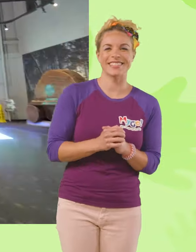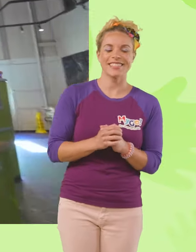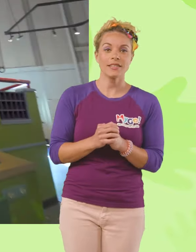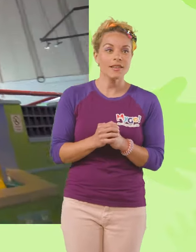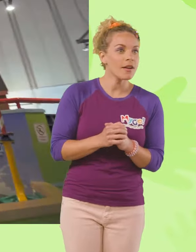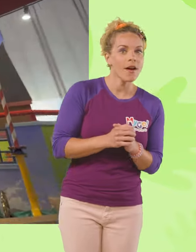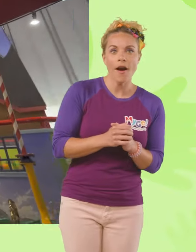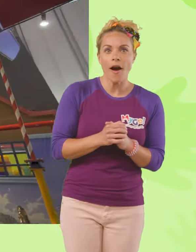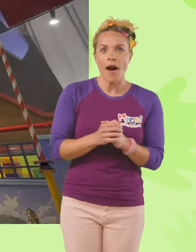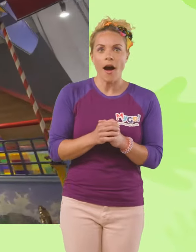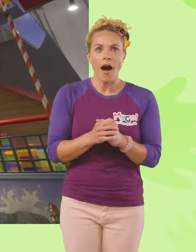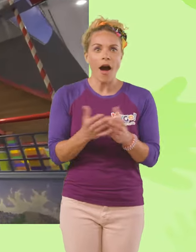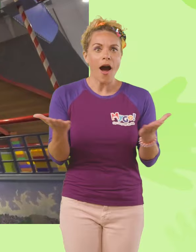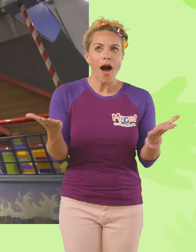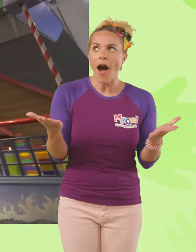Woo.